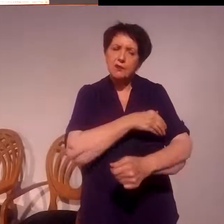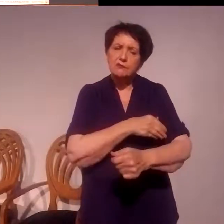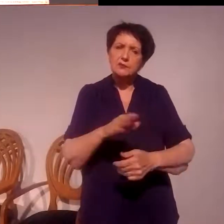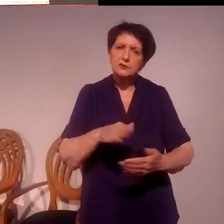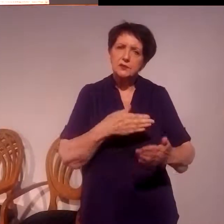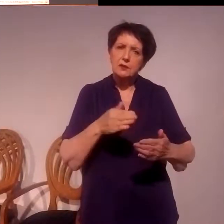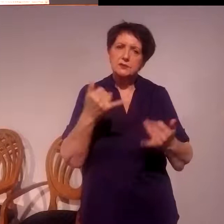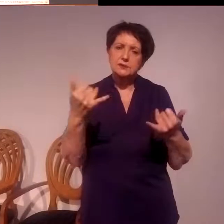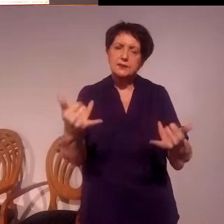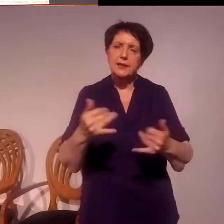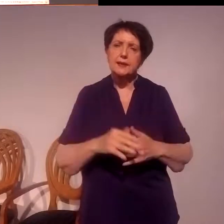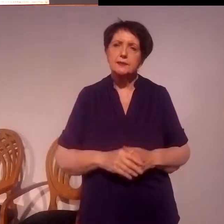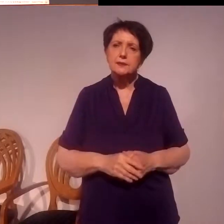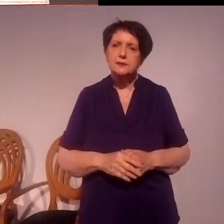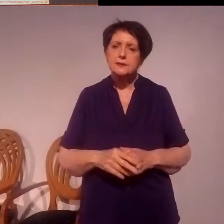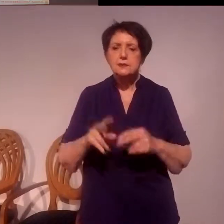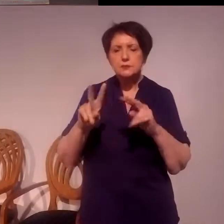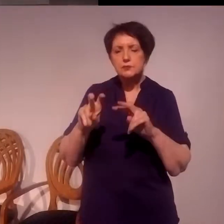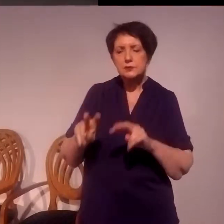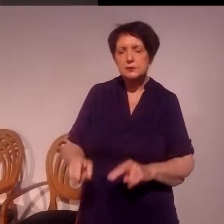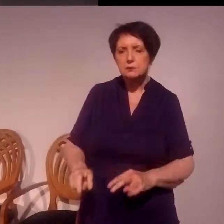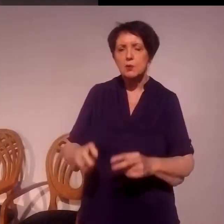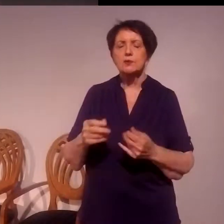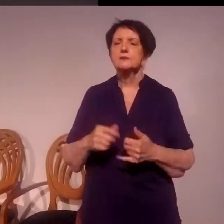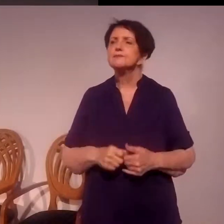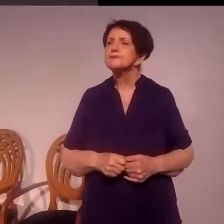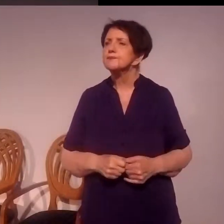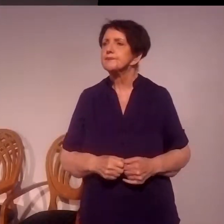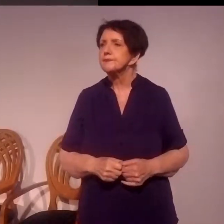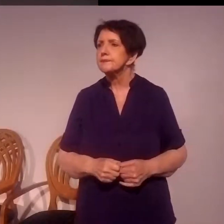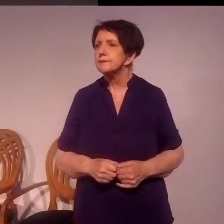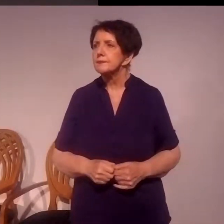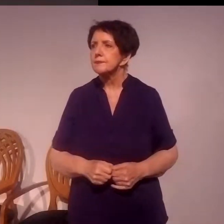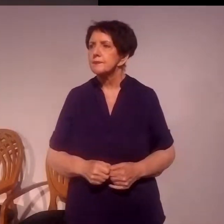today as we explore this. And